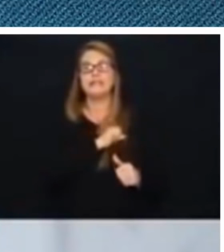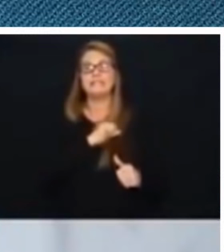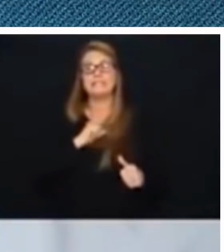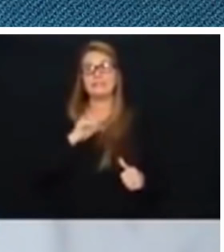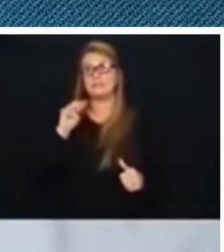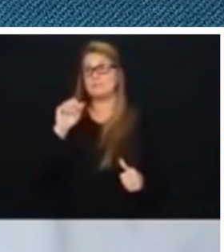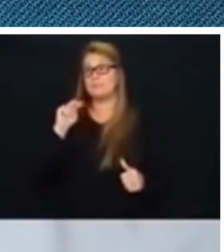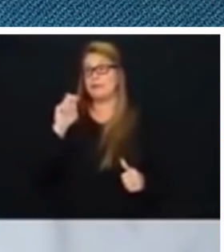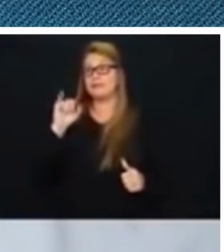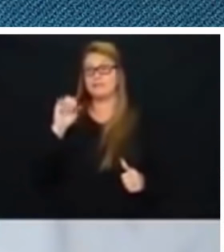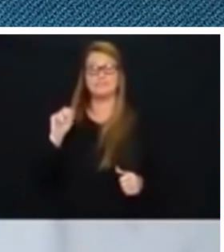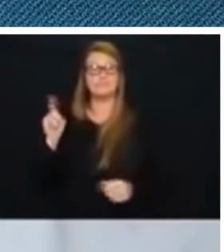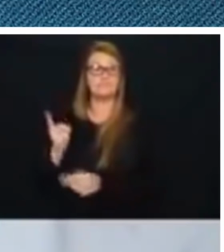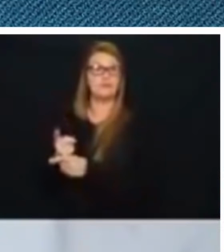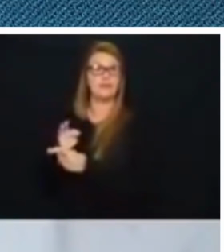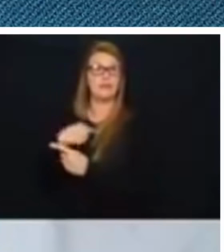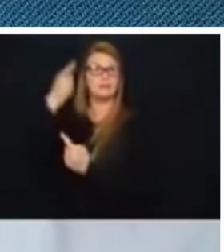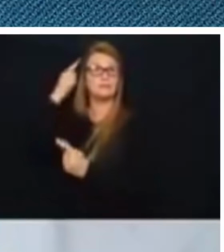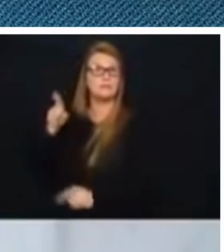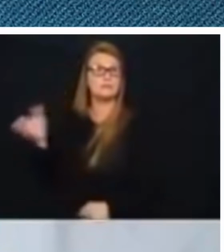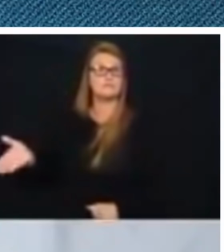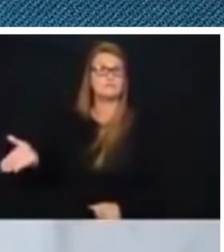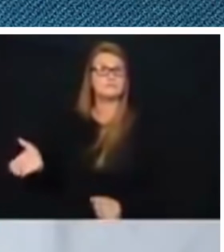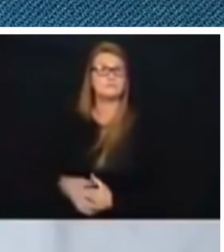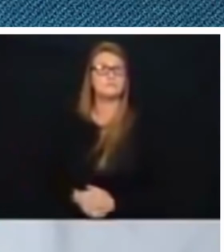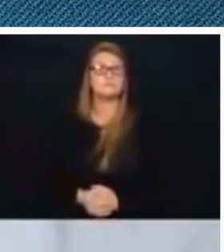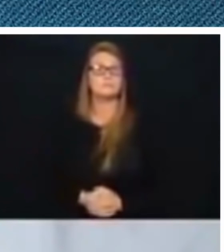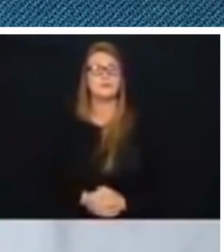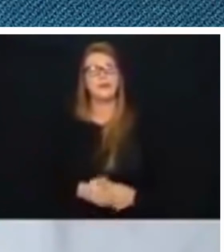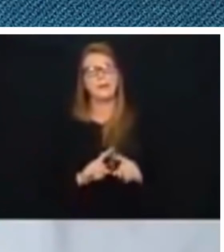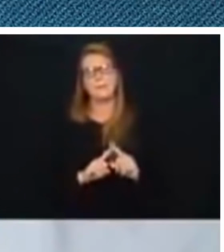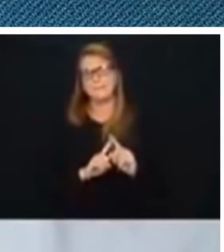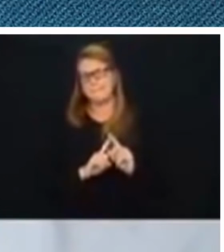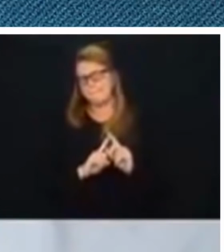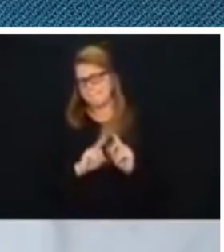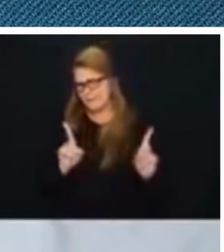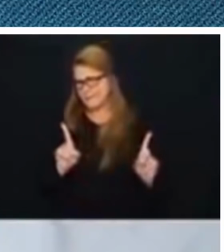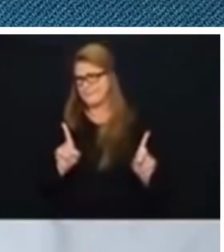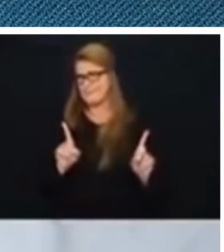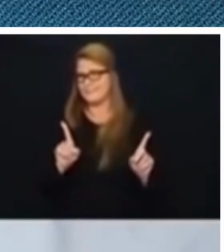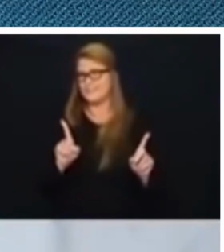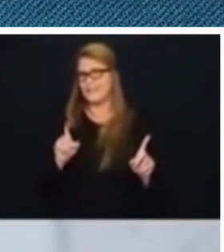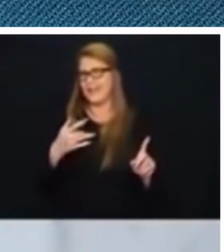Manchin's decision is the right decision. But I also think this. I think